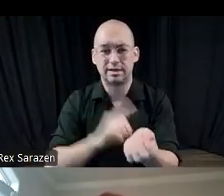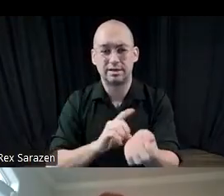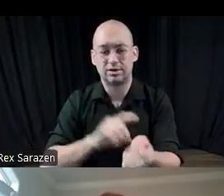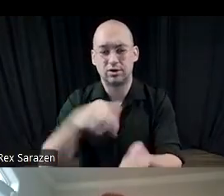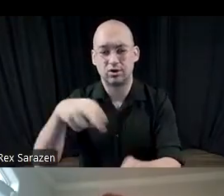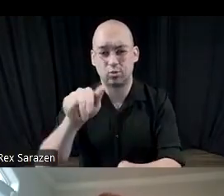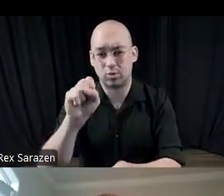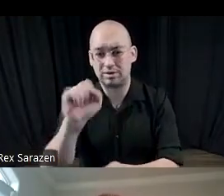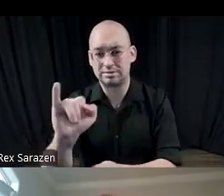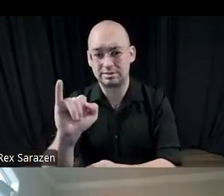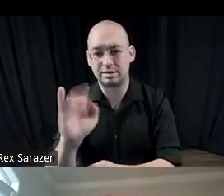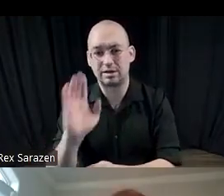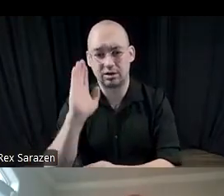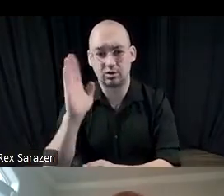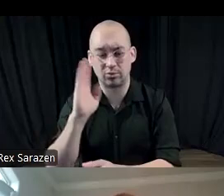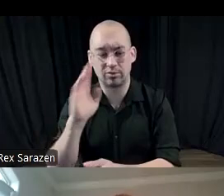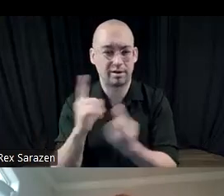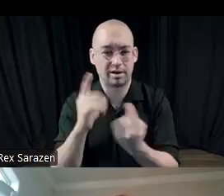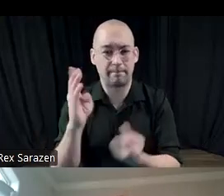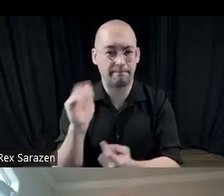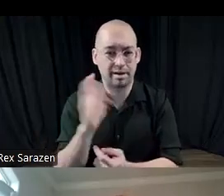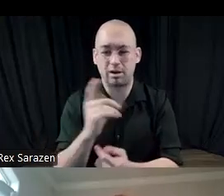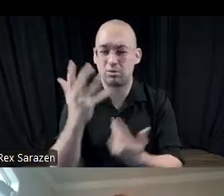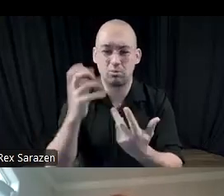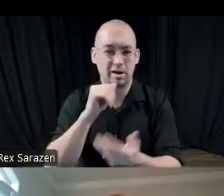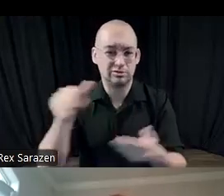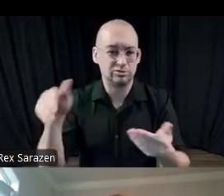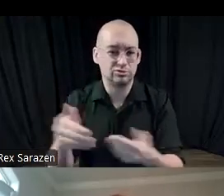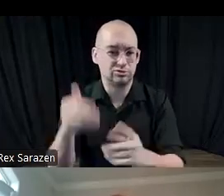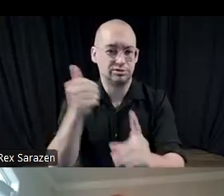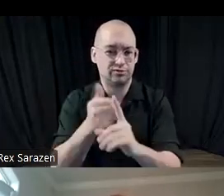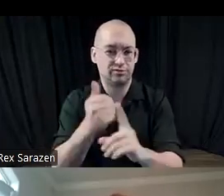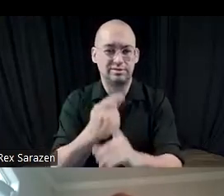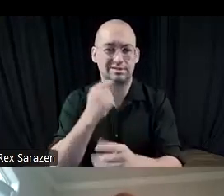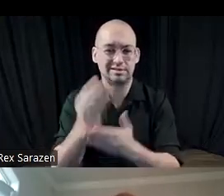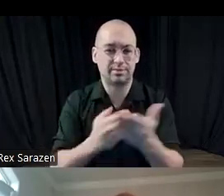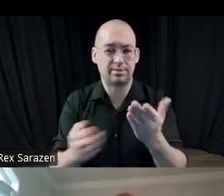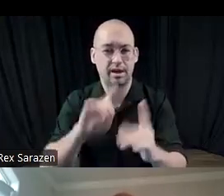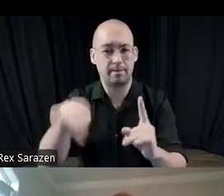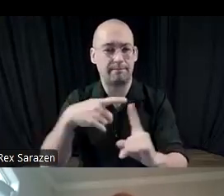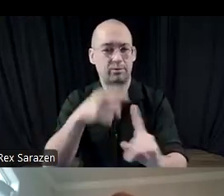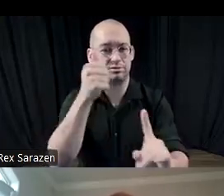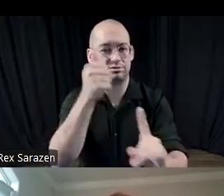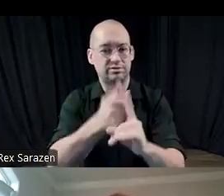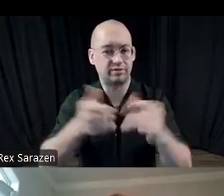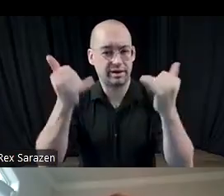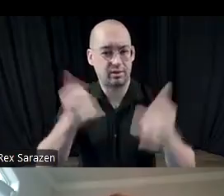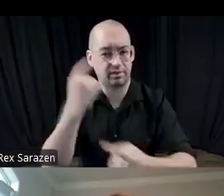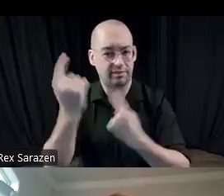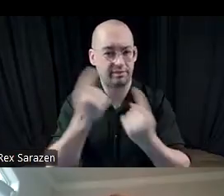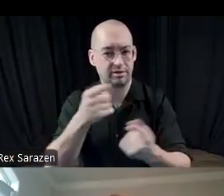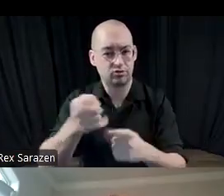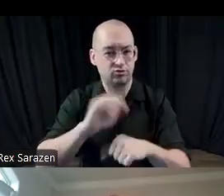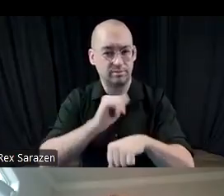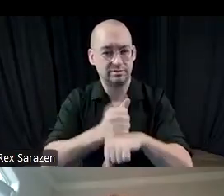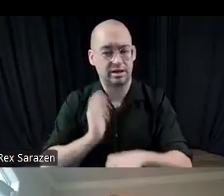get back to you and let you say, well, why don't you just introduce yourself and say something about yourself now? And I think you're representing the Commission on Aging,